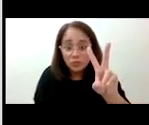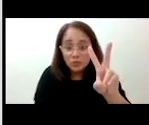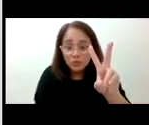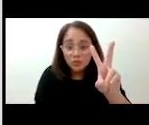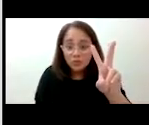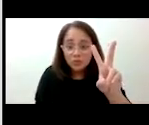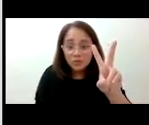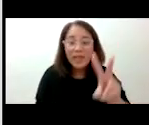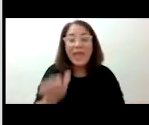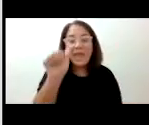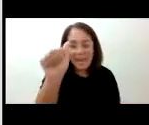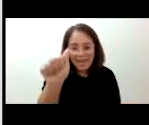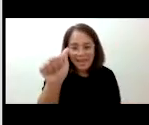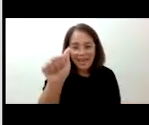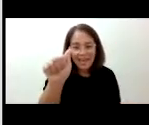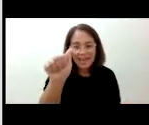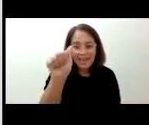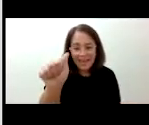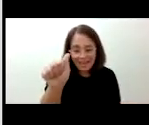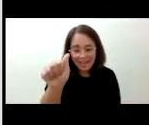A, right.